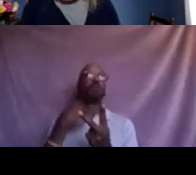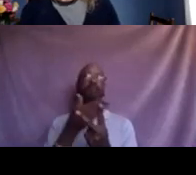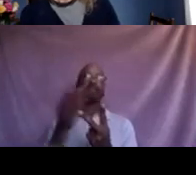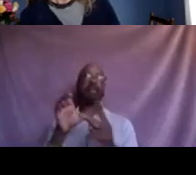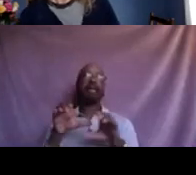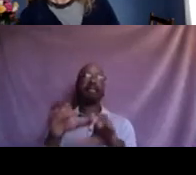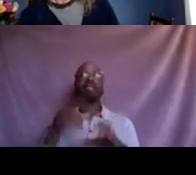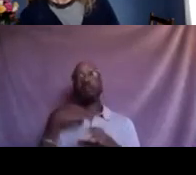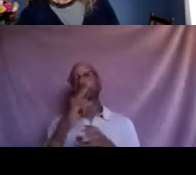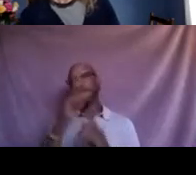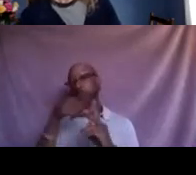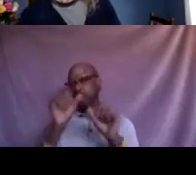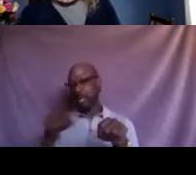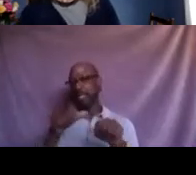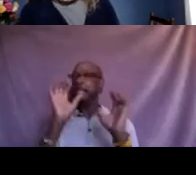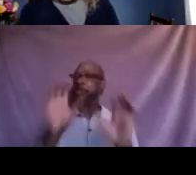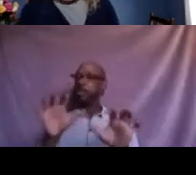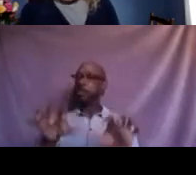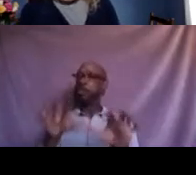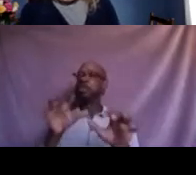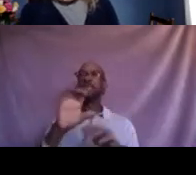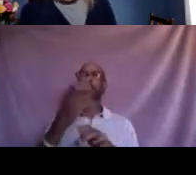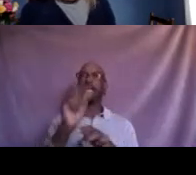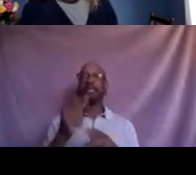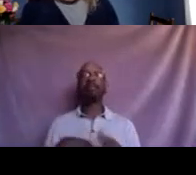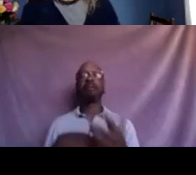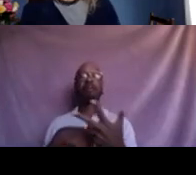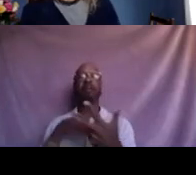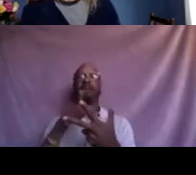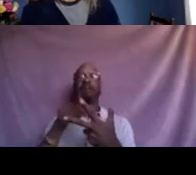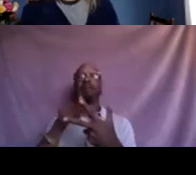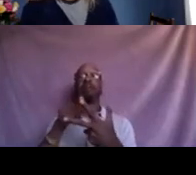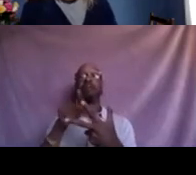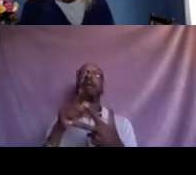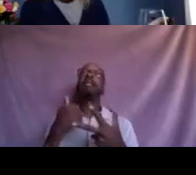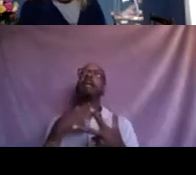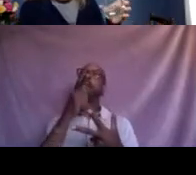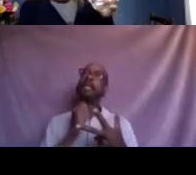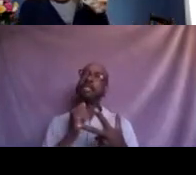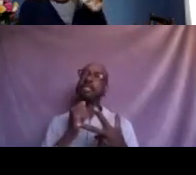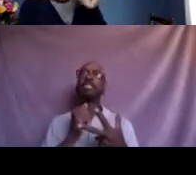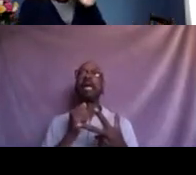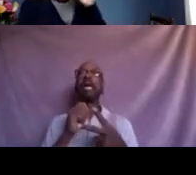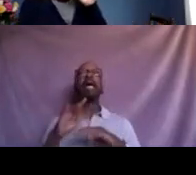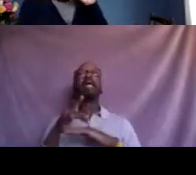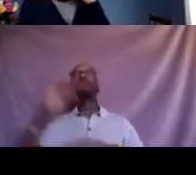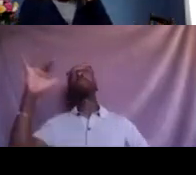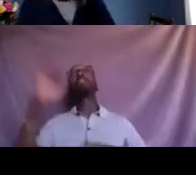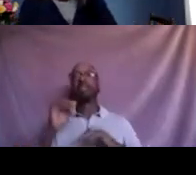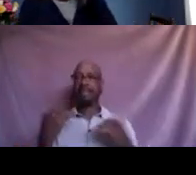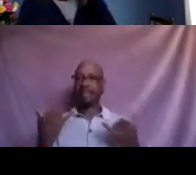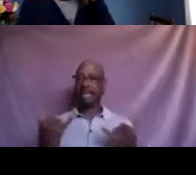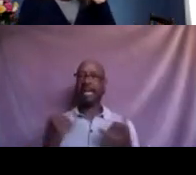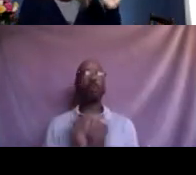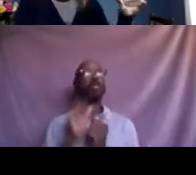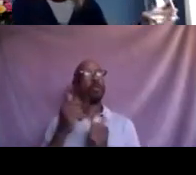into the chat. Okay. Our second norm is to have patience and grace today with yourself and with others. This was originally